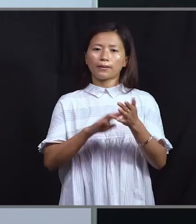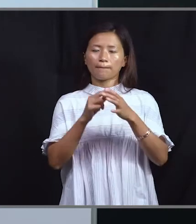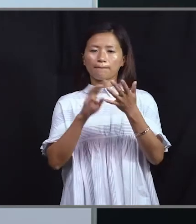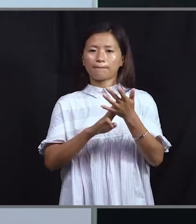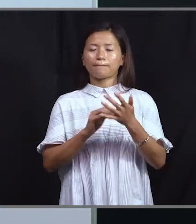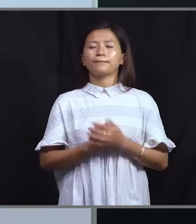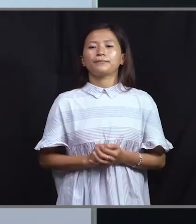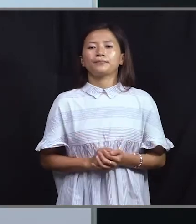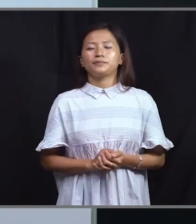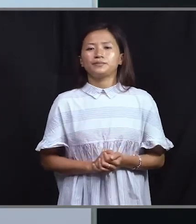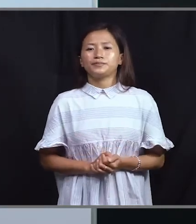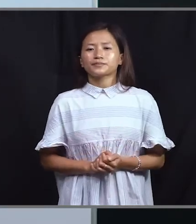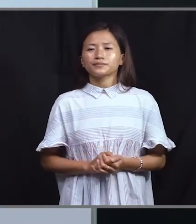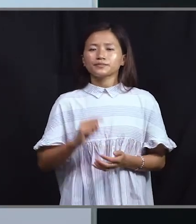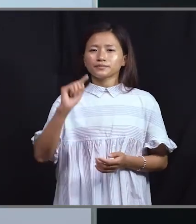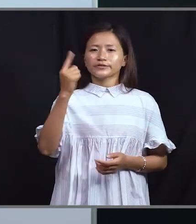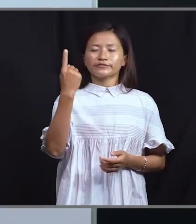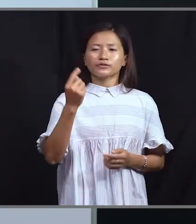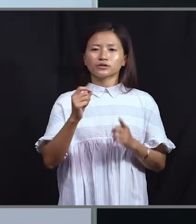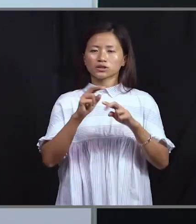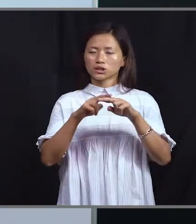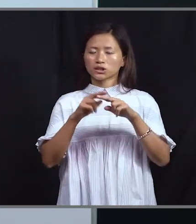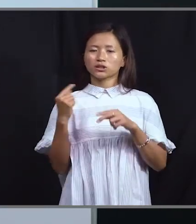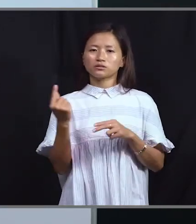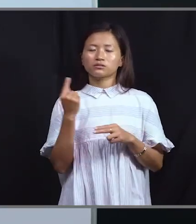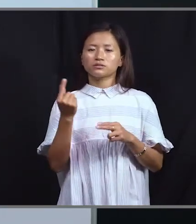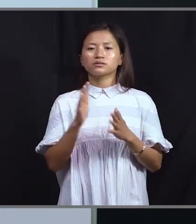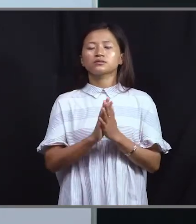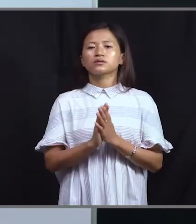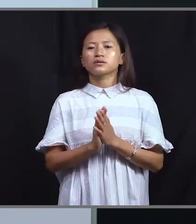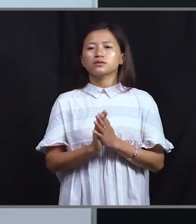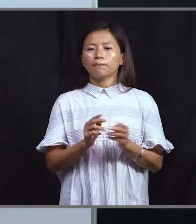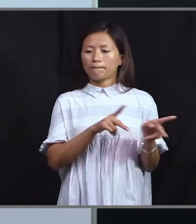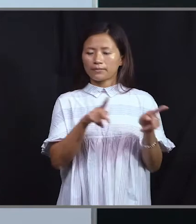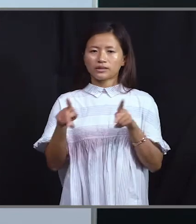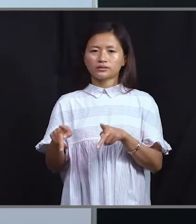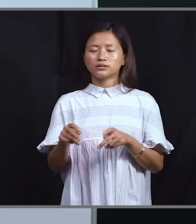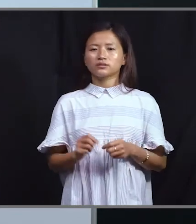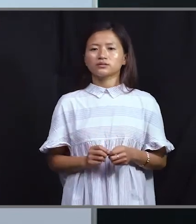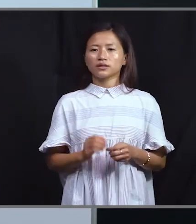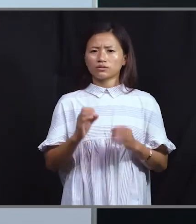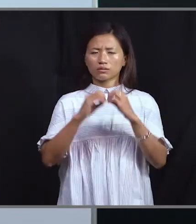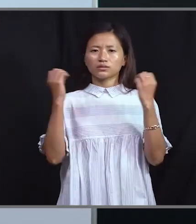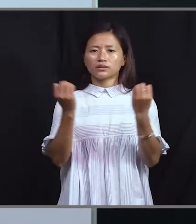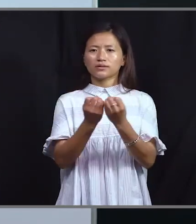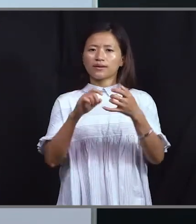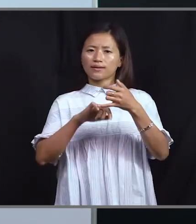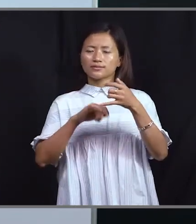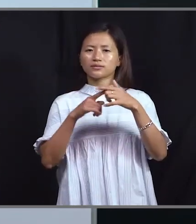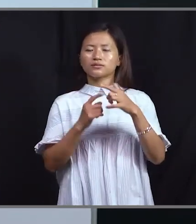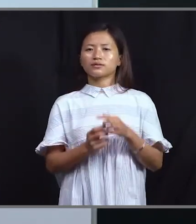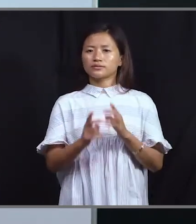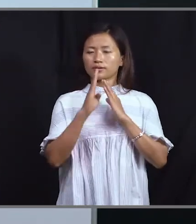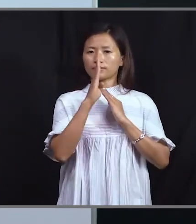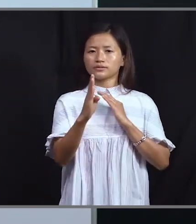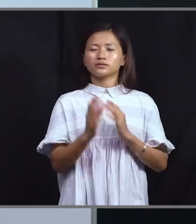functions of management. The first function, primary function of management, the first is planning, then organizing, then staffing, then